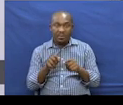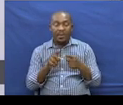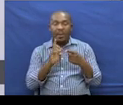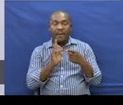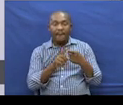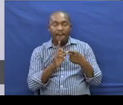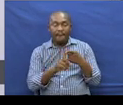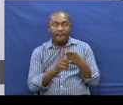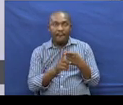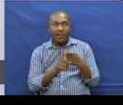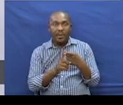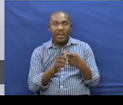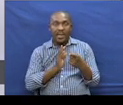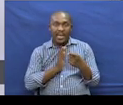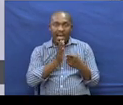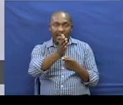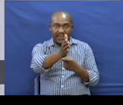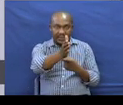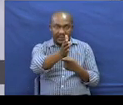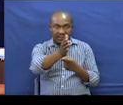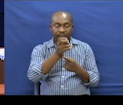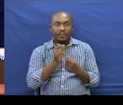one, direct